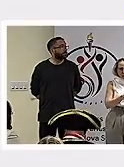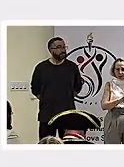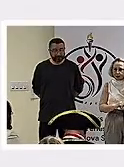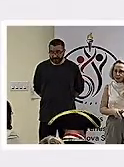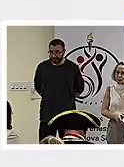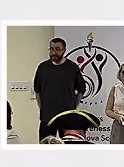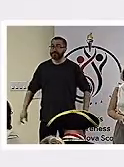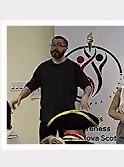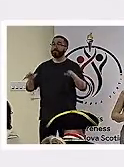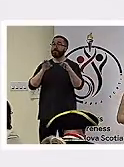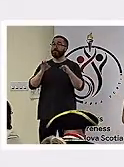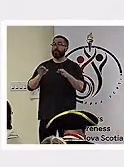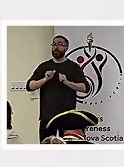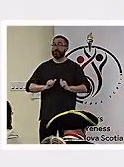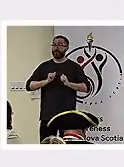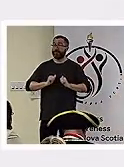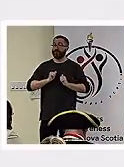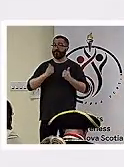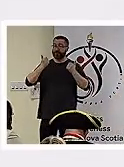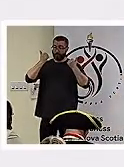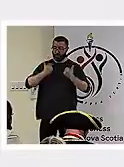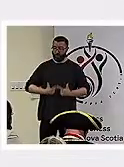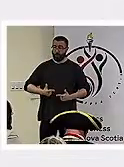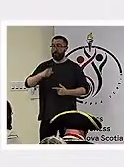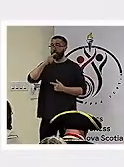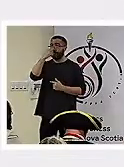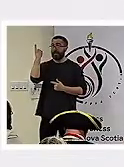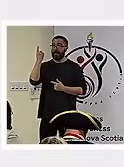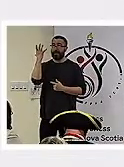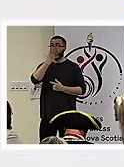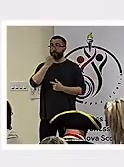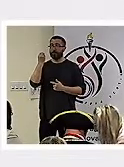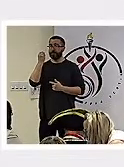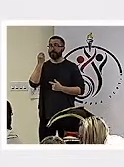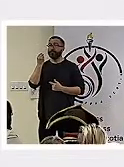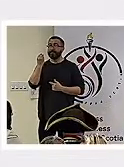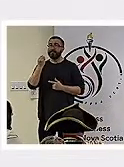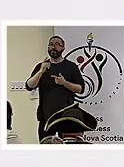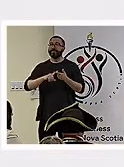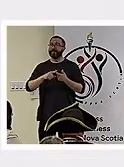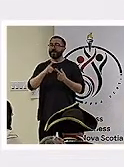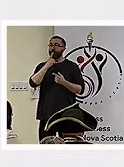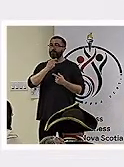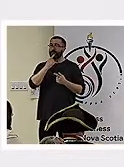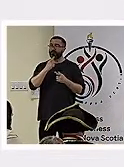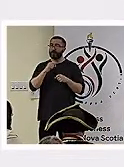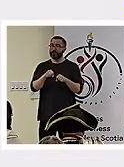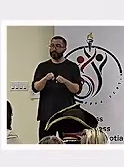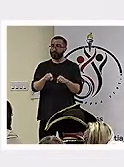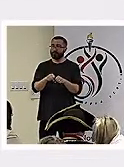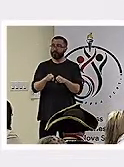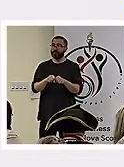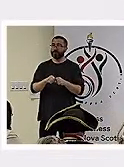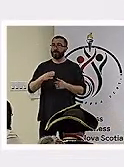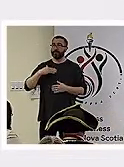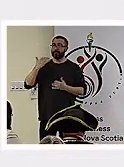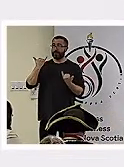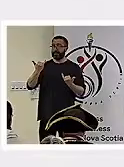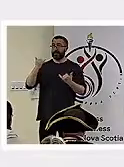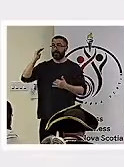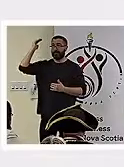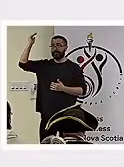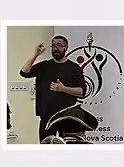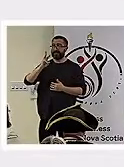To describe myself, I'm wearing all black. I'm looking beautiful. I have some red shoes on. I'm probably about 6 foot right